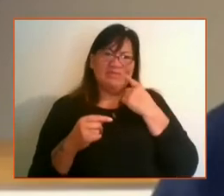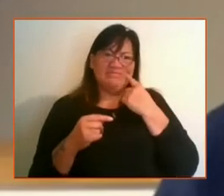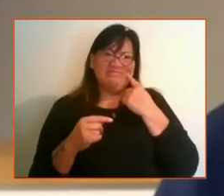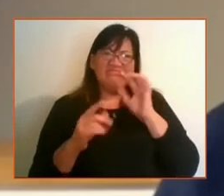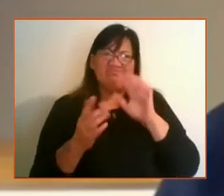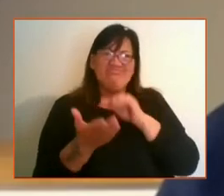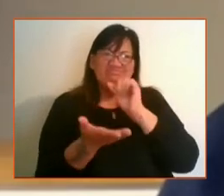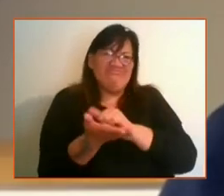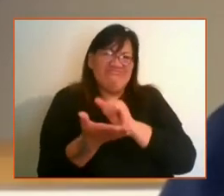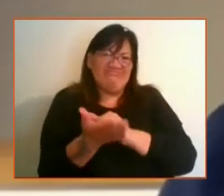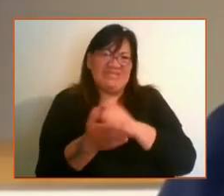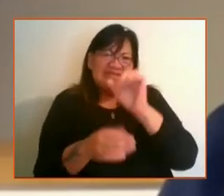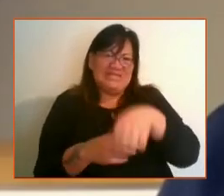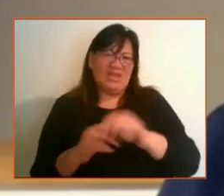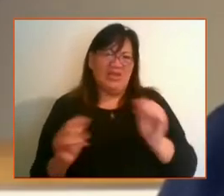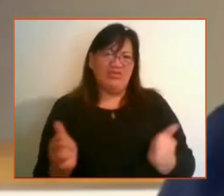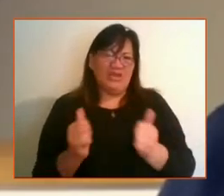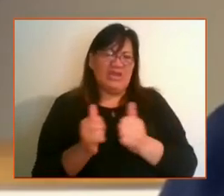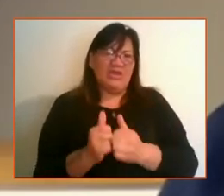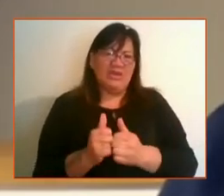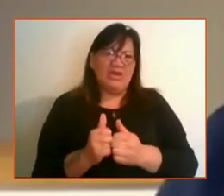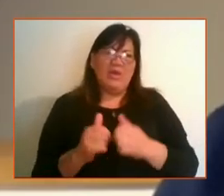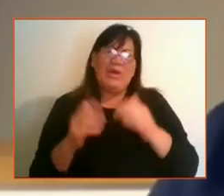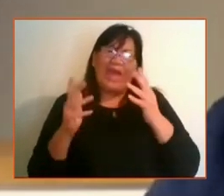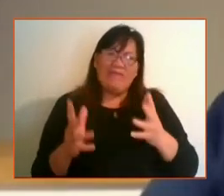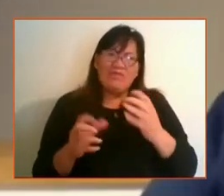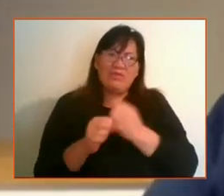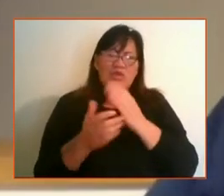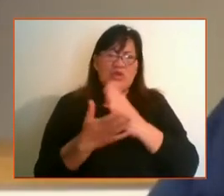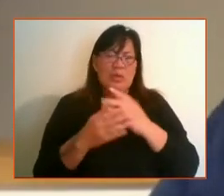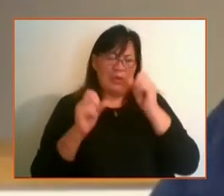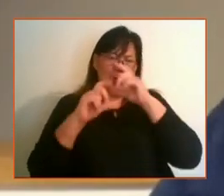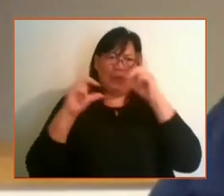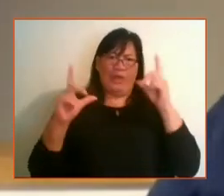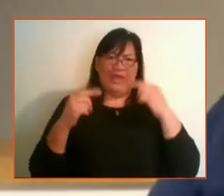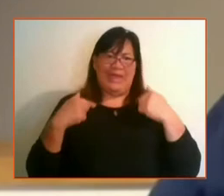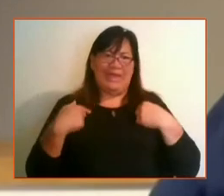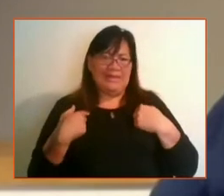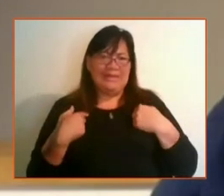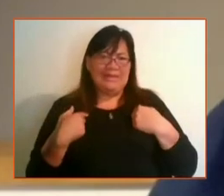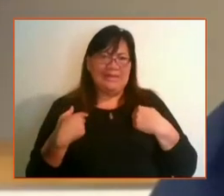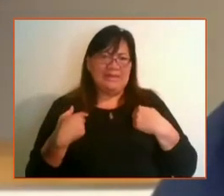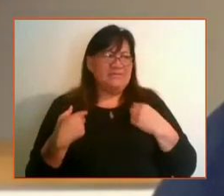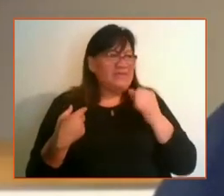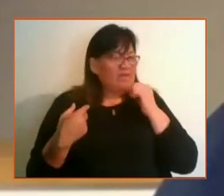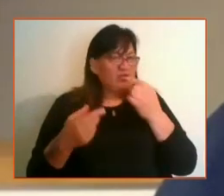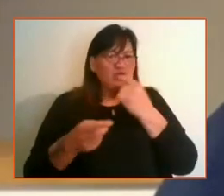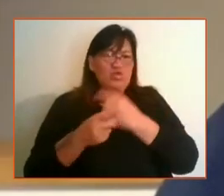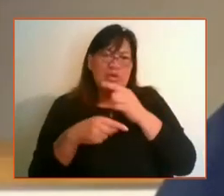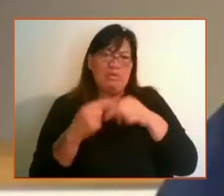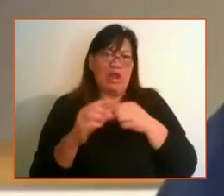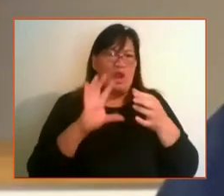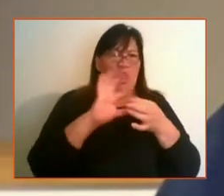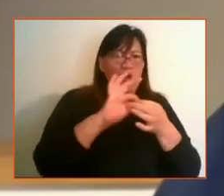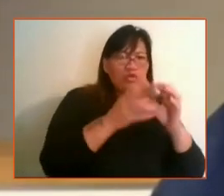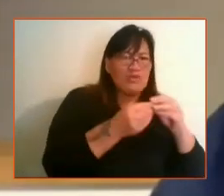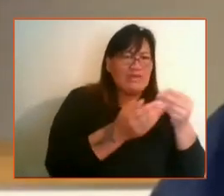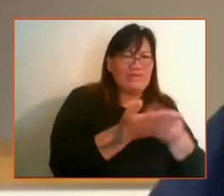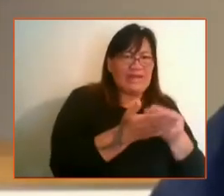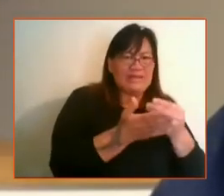pragmatic. I do think that we have to be a bit more discerning about when we talk about lotteries and when we talk